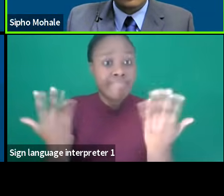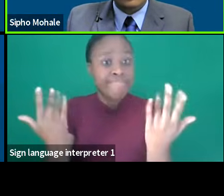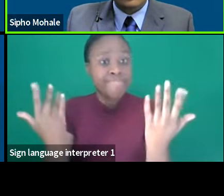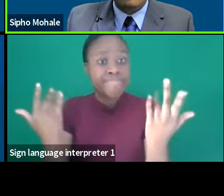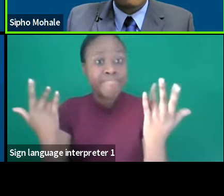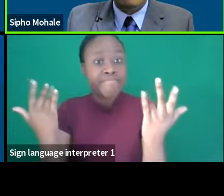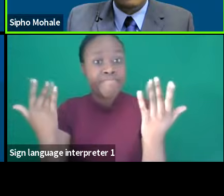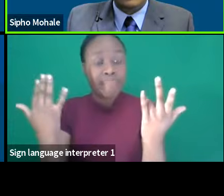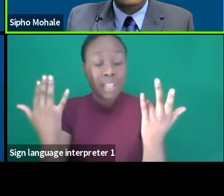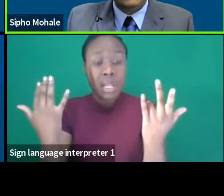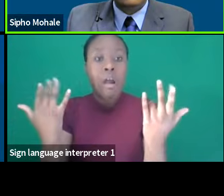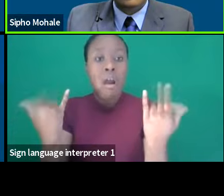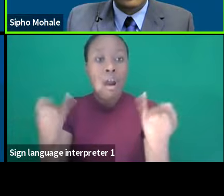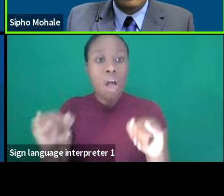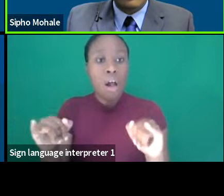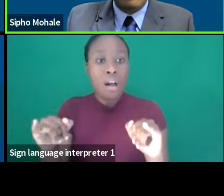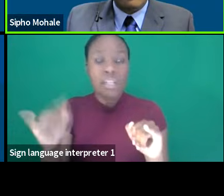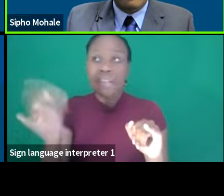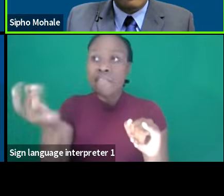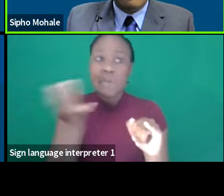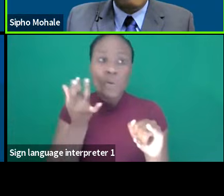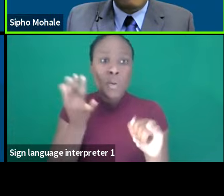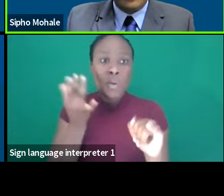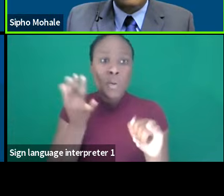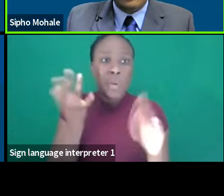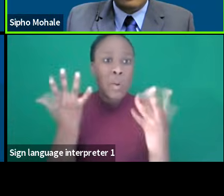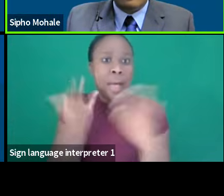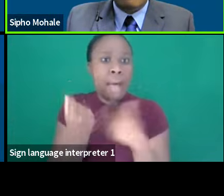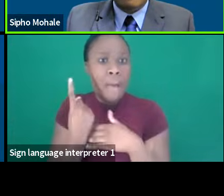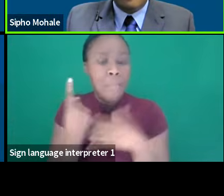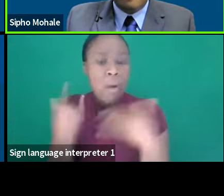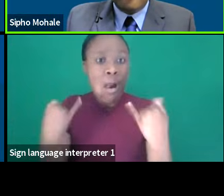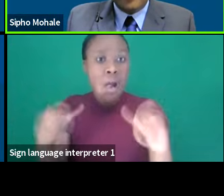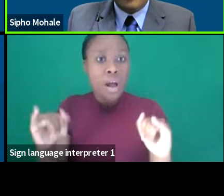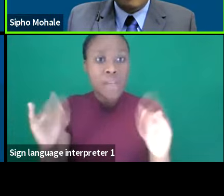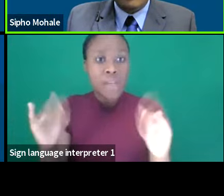get communication. But